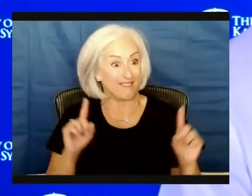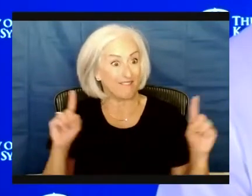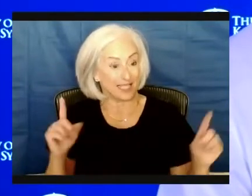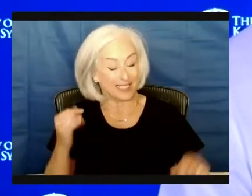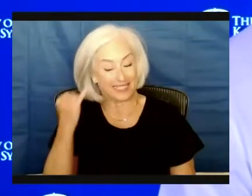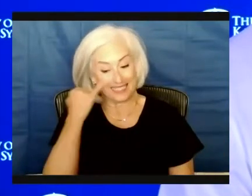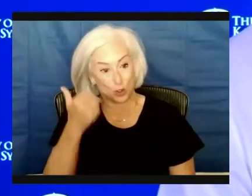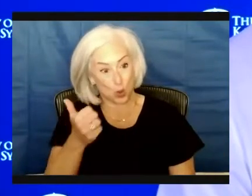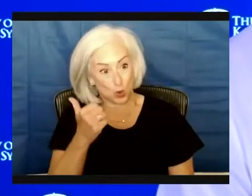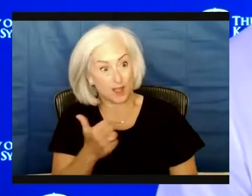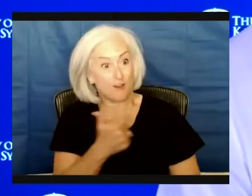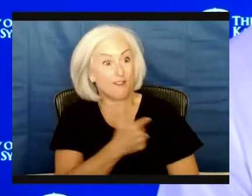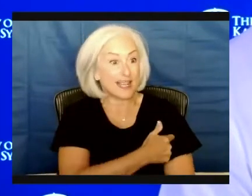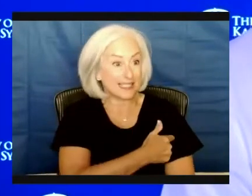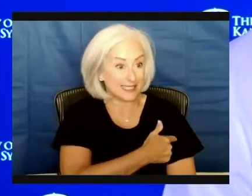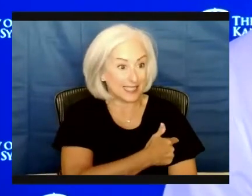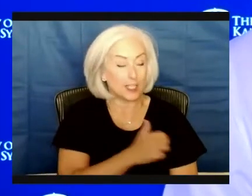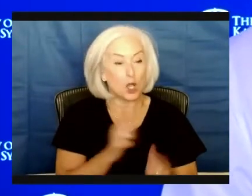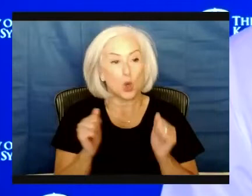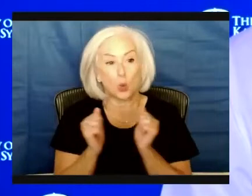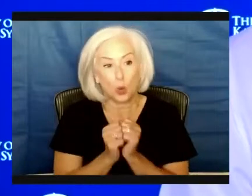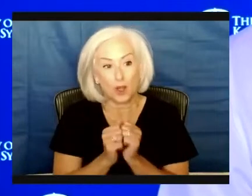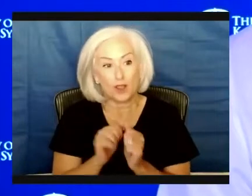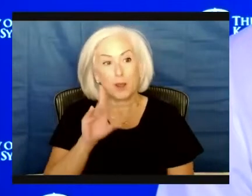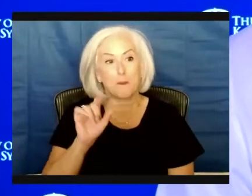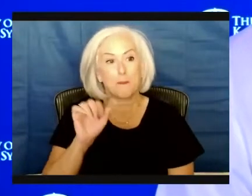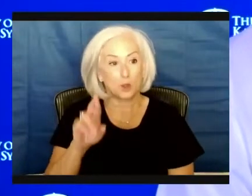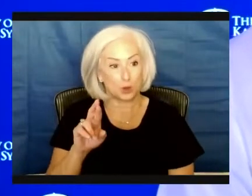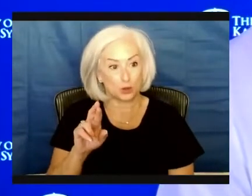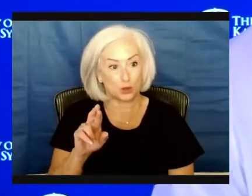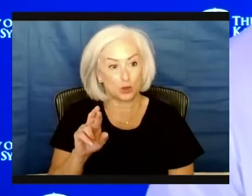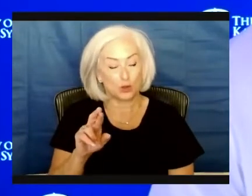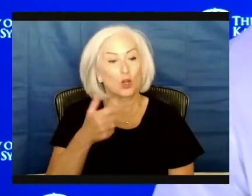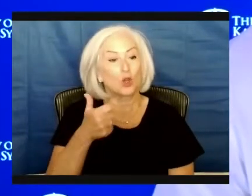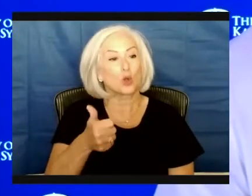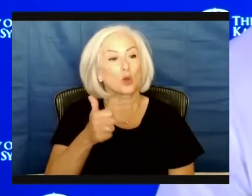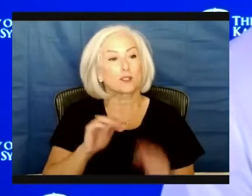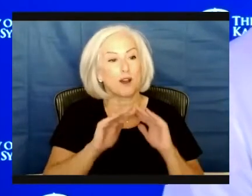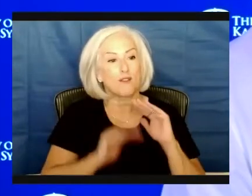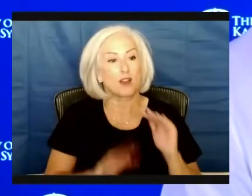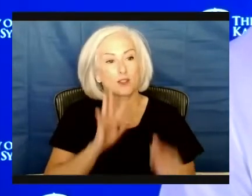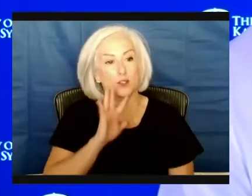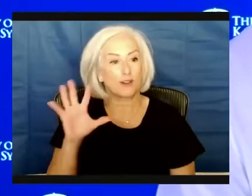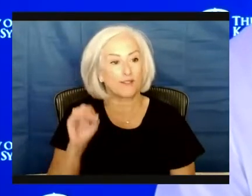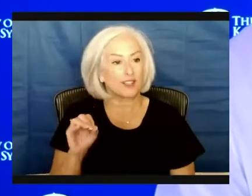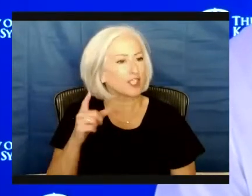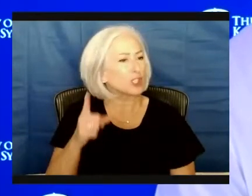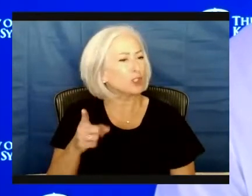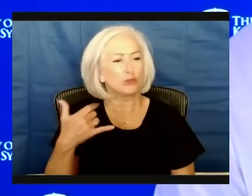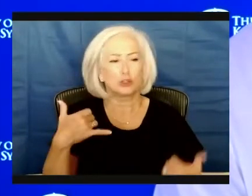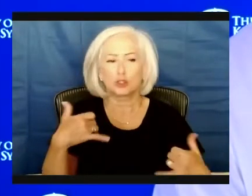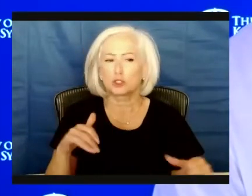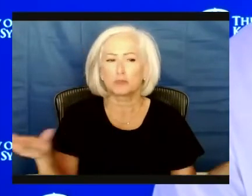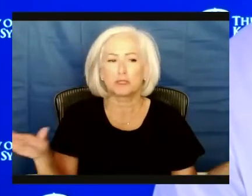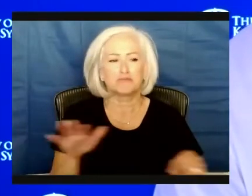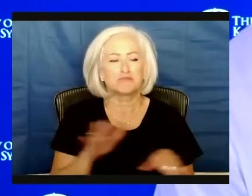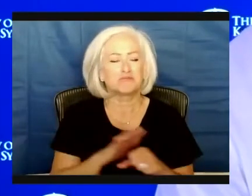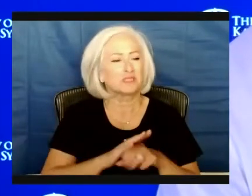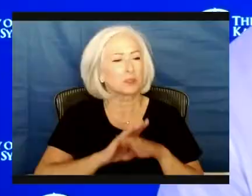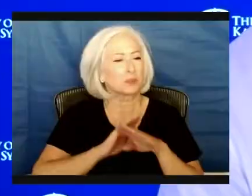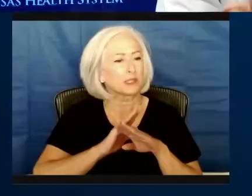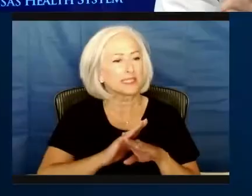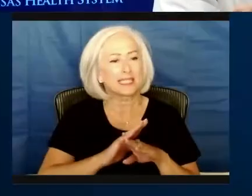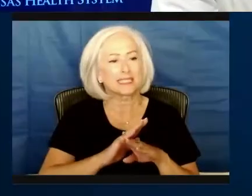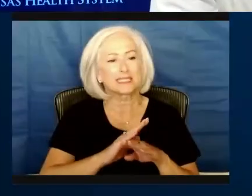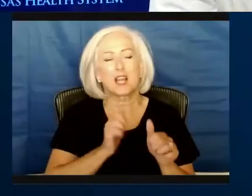booster, if you are below 50, then you are still very well protected against hospitalization, severe disease, and death. And